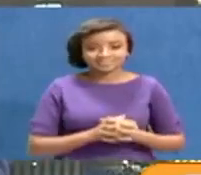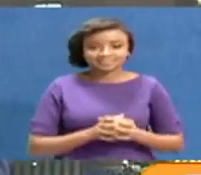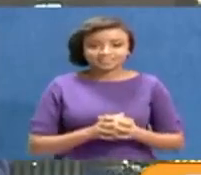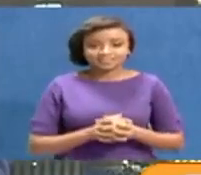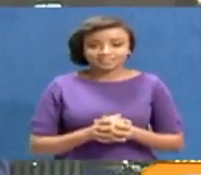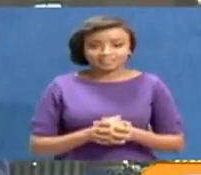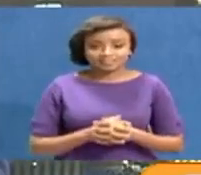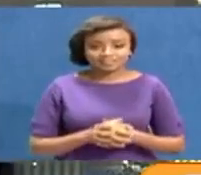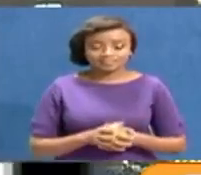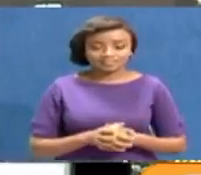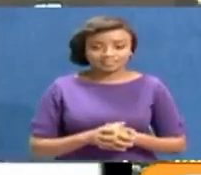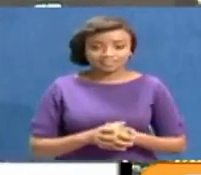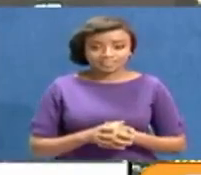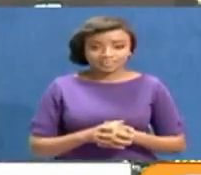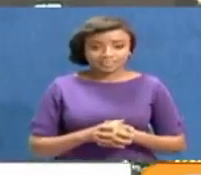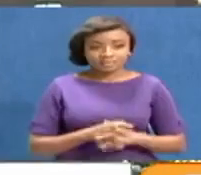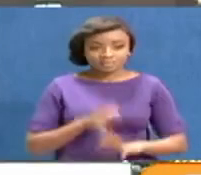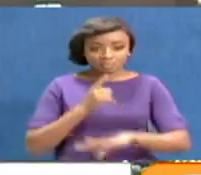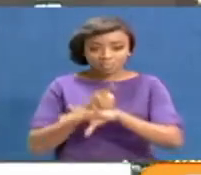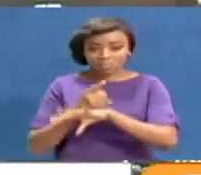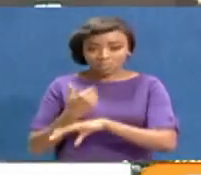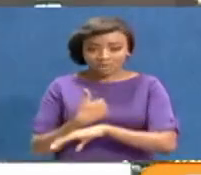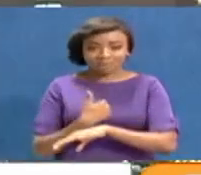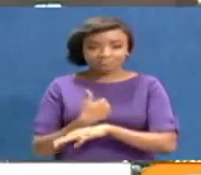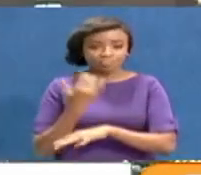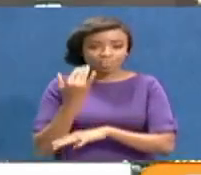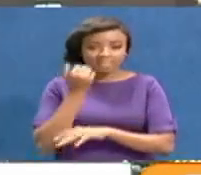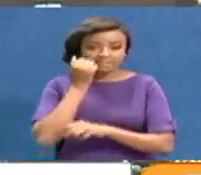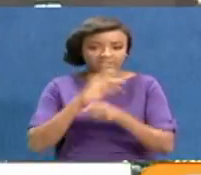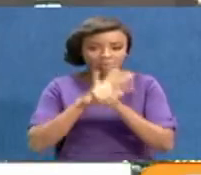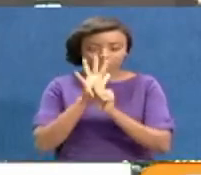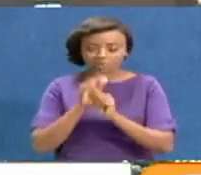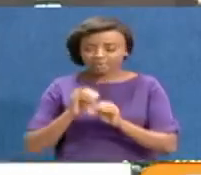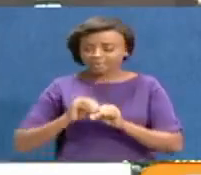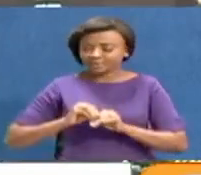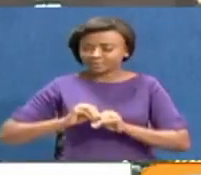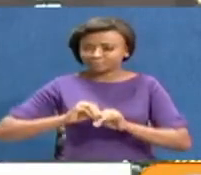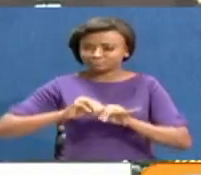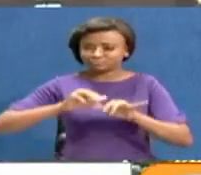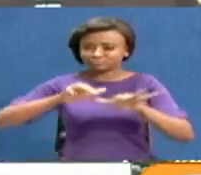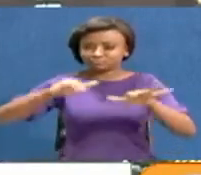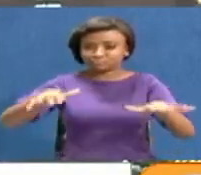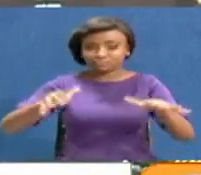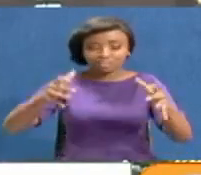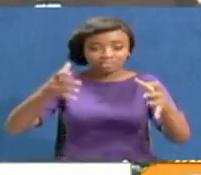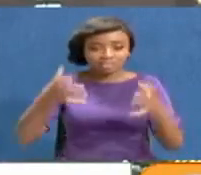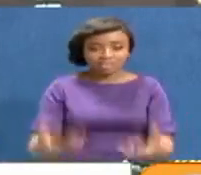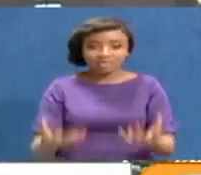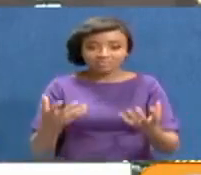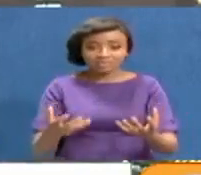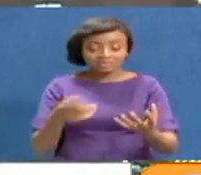Tonight, alarm bells are being sounded. Kenya is experiencing a full-blown COVID-19 outbreak, and the spread of the virus is not